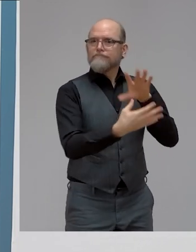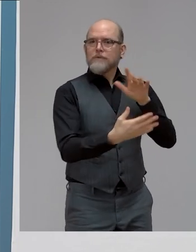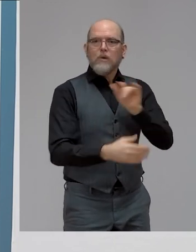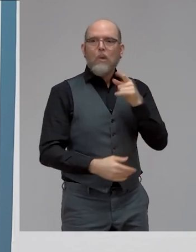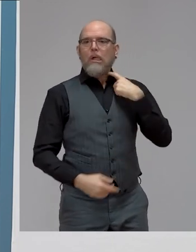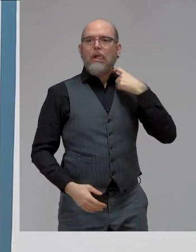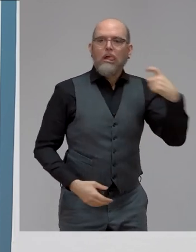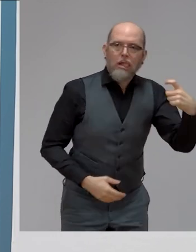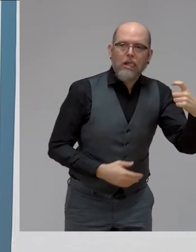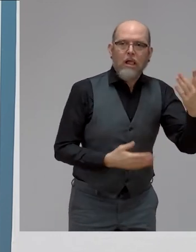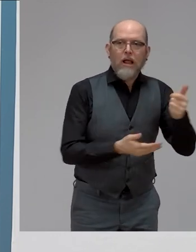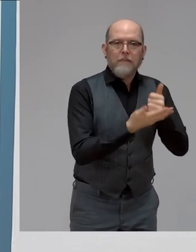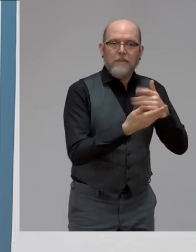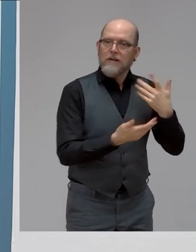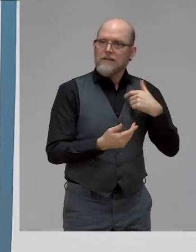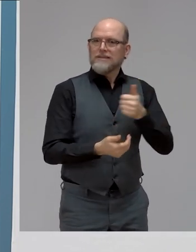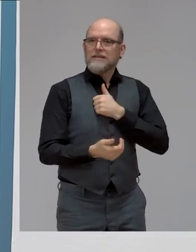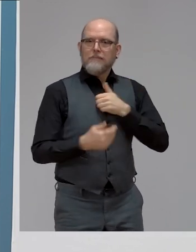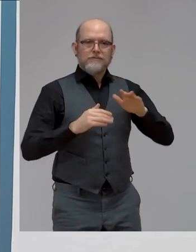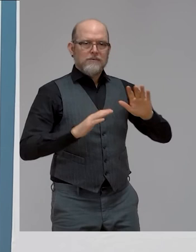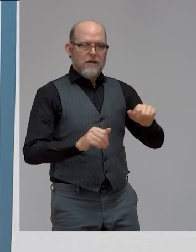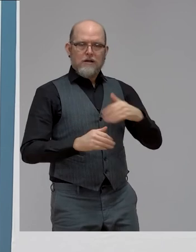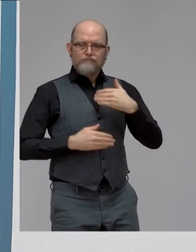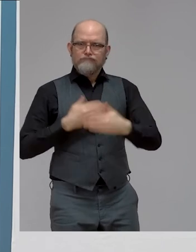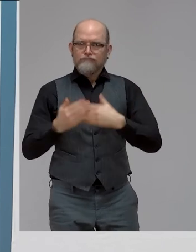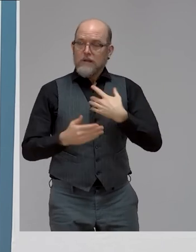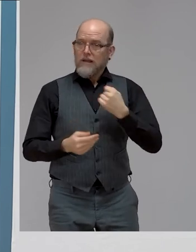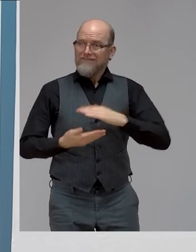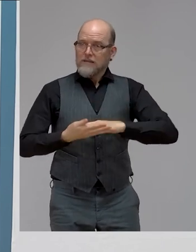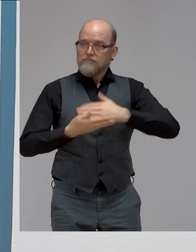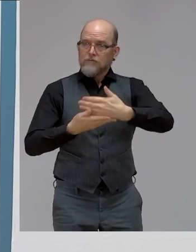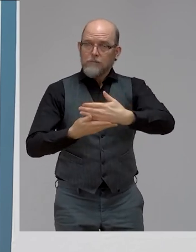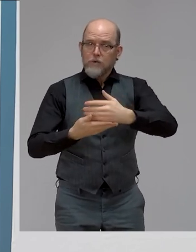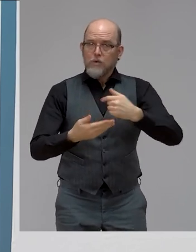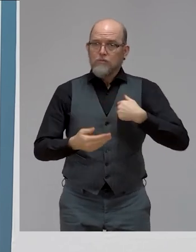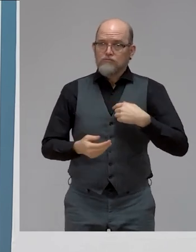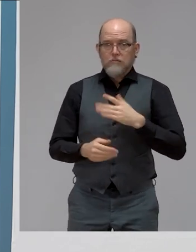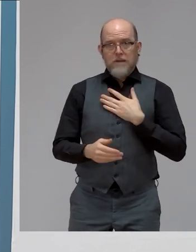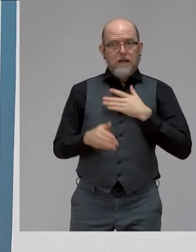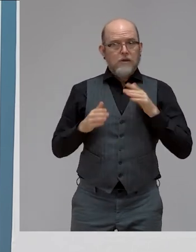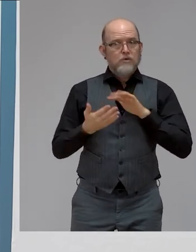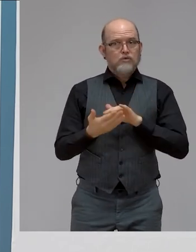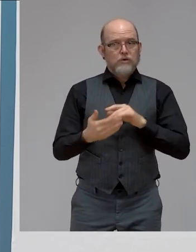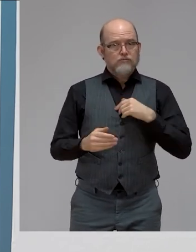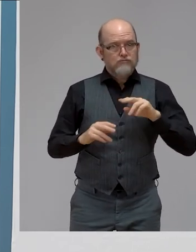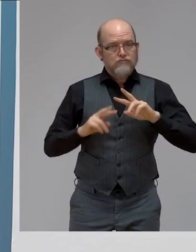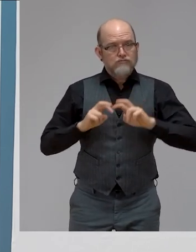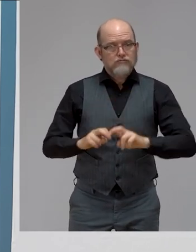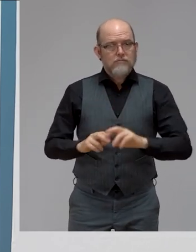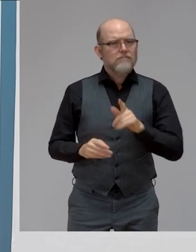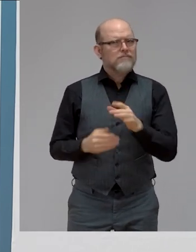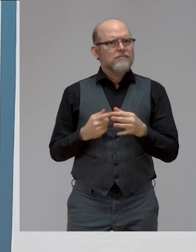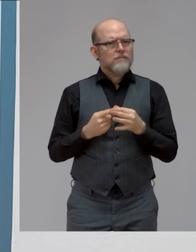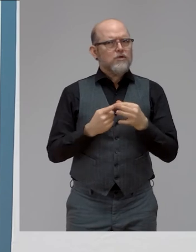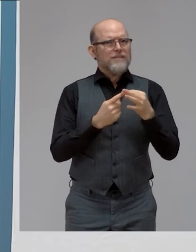a laptop for my studies. On my laptop is a special software called JAWS